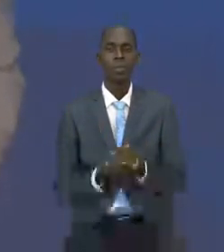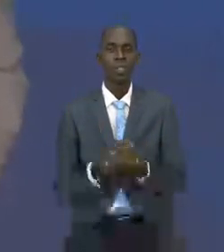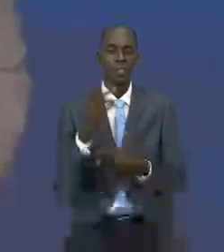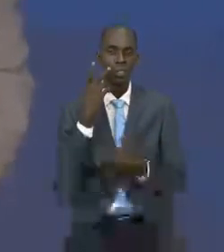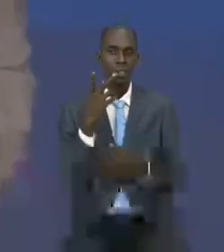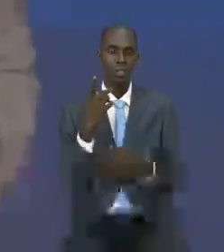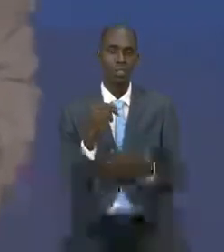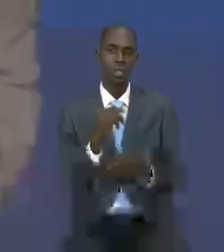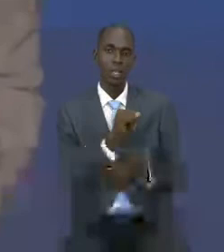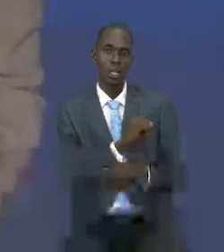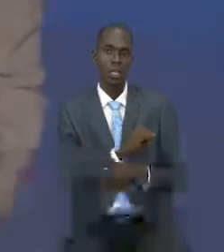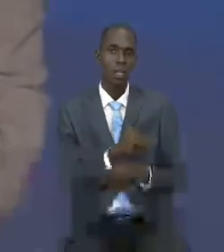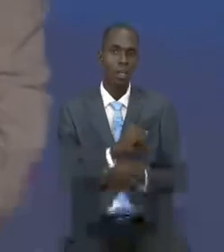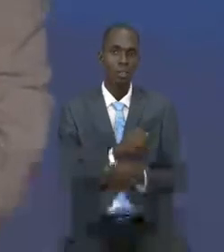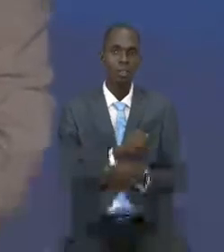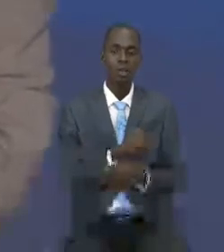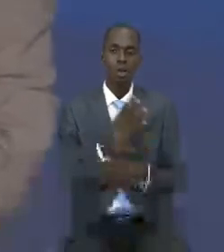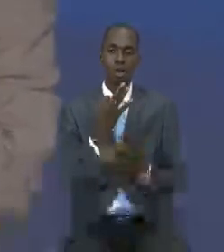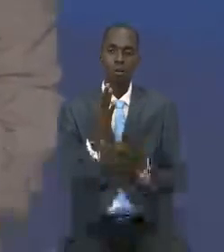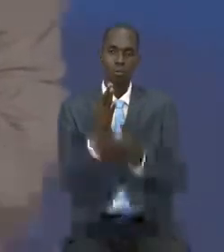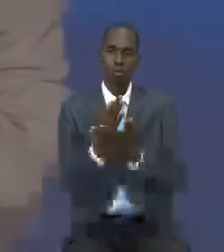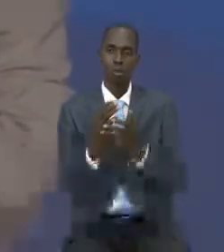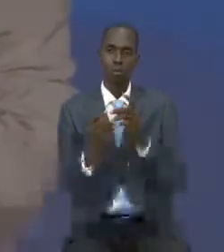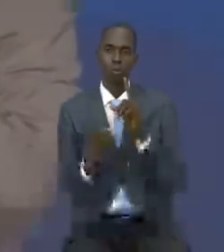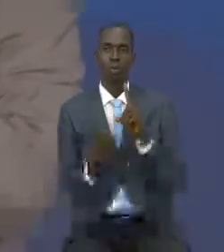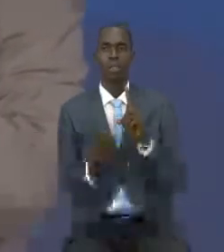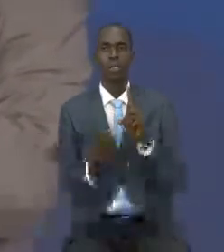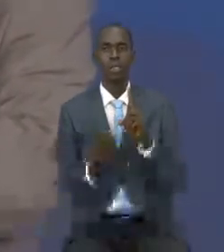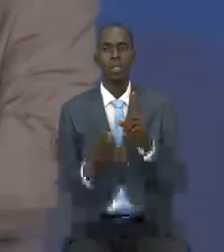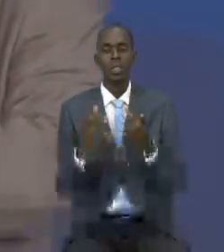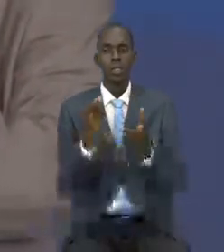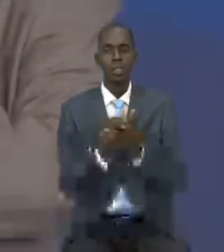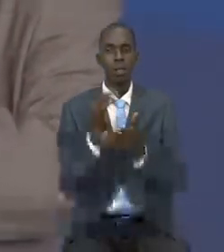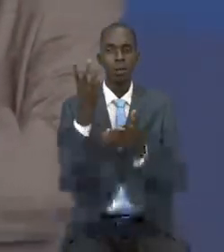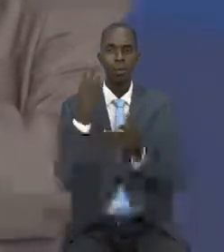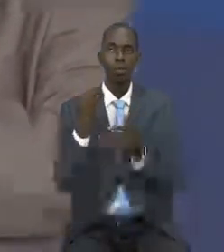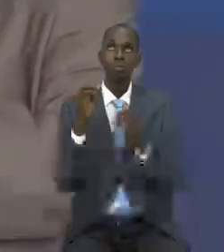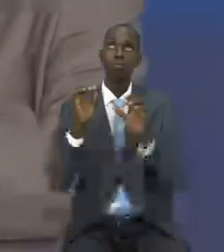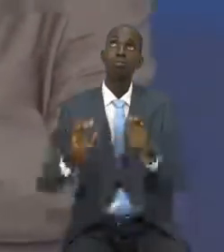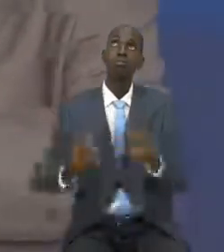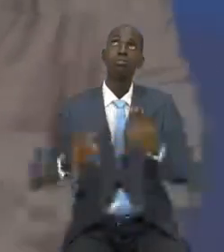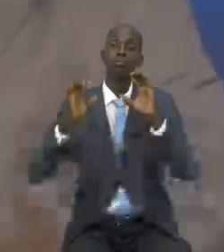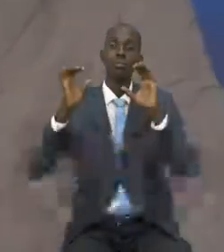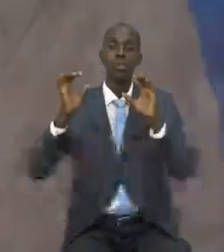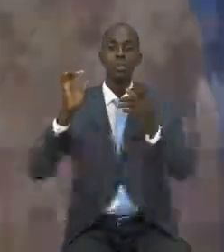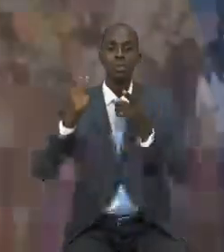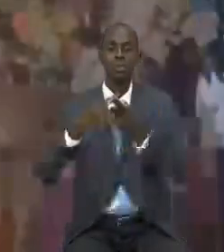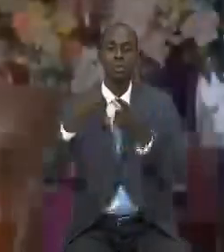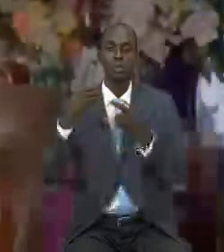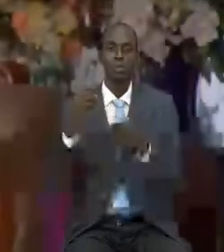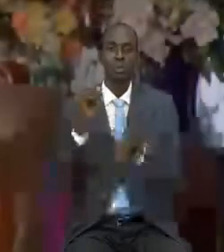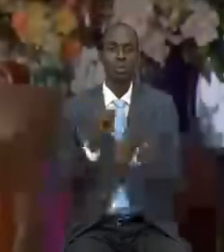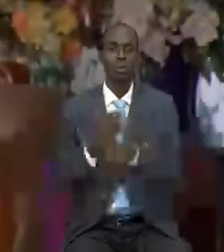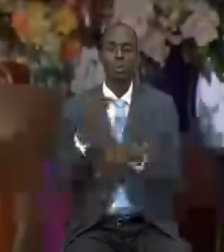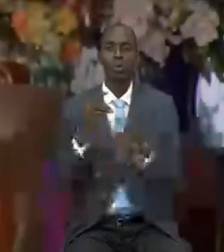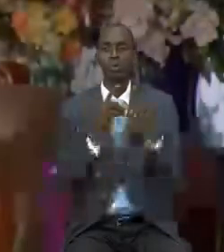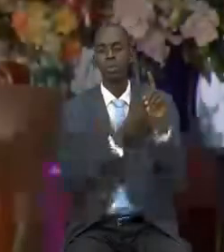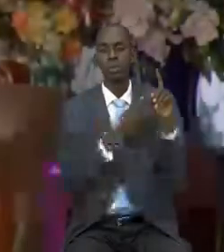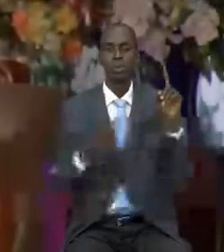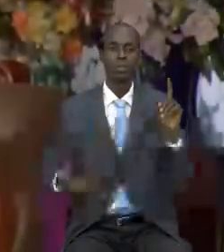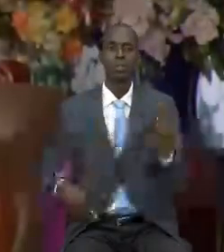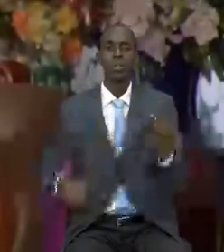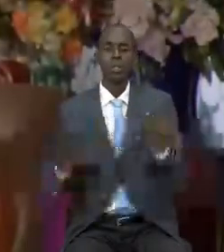attitude of somebody that was devoted to the work of the Lord.